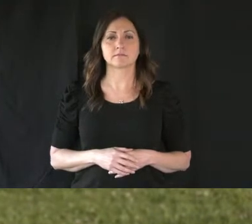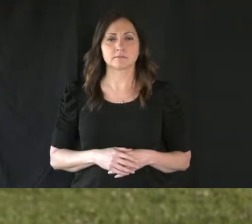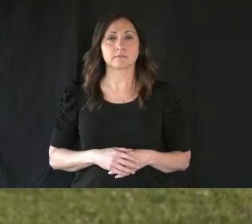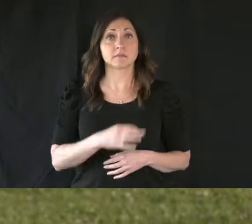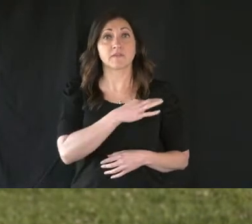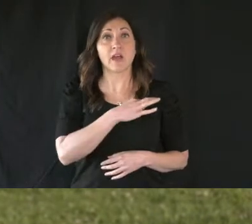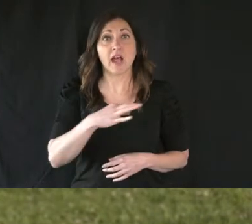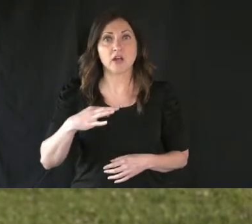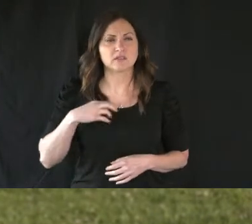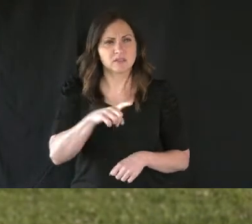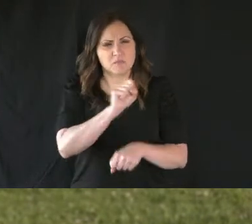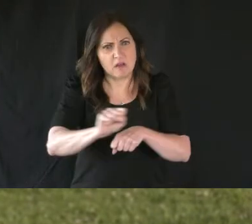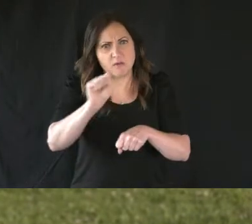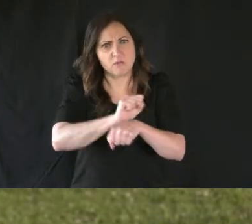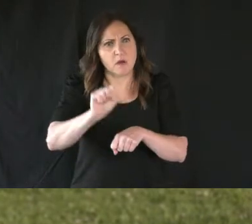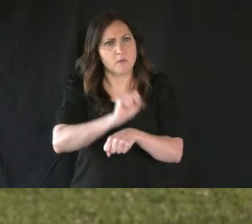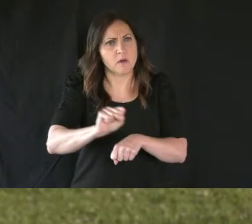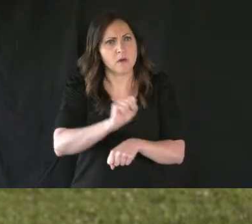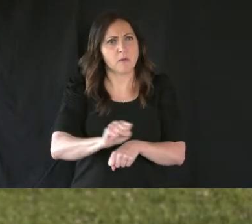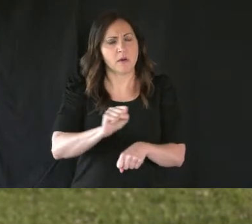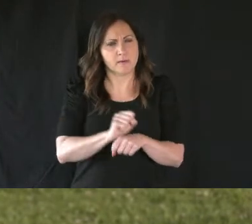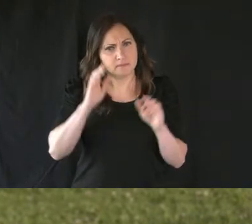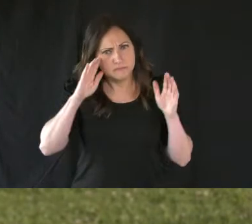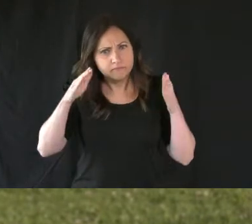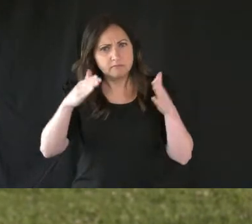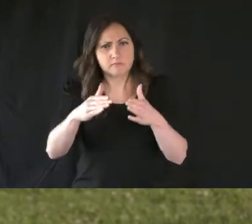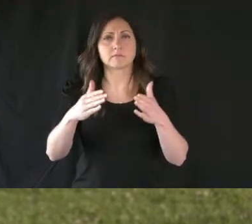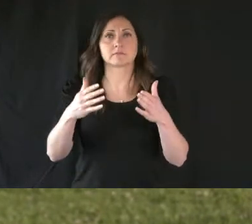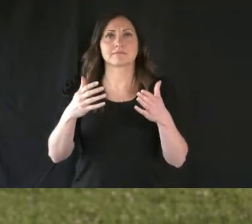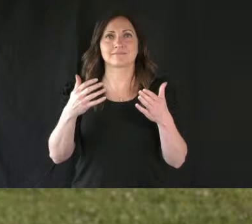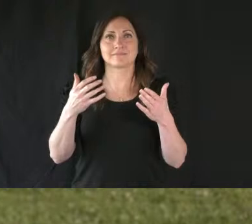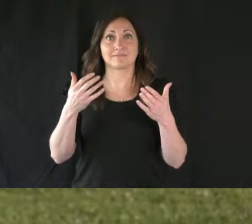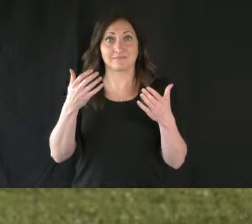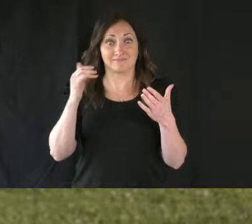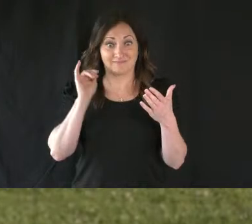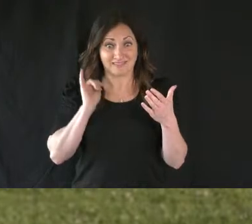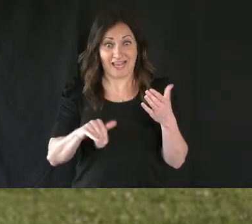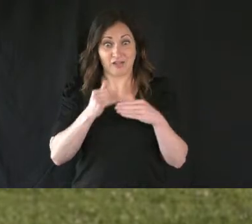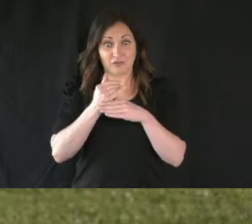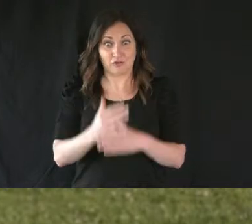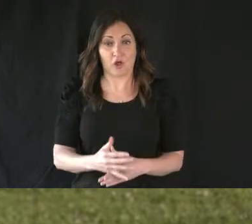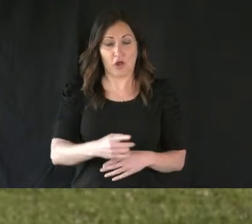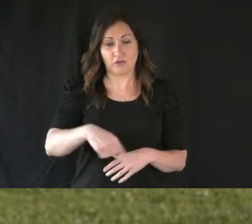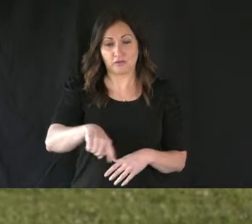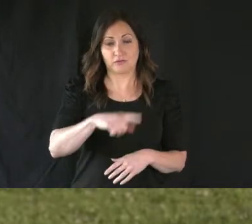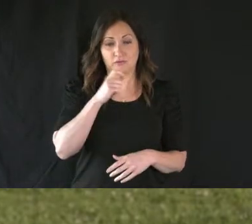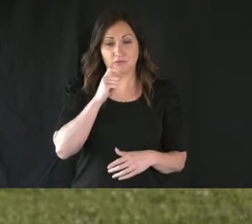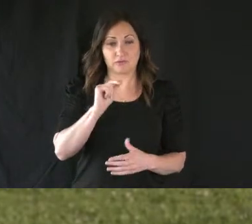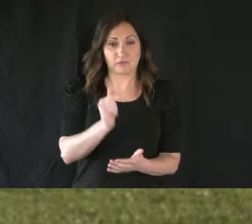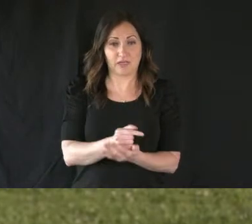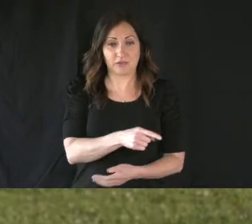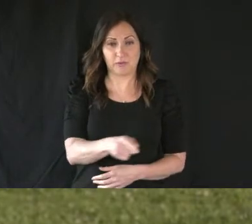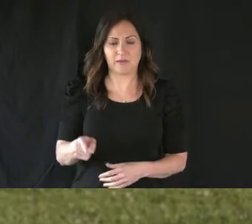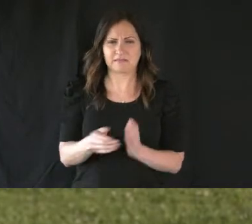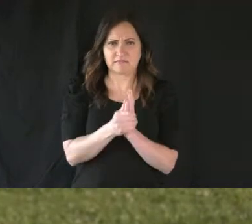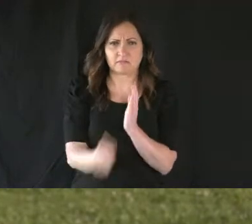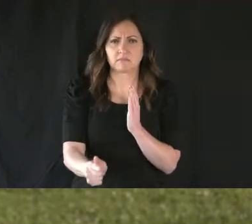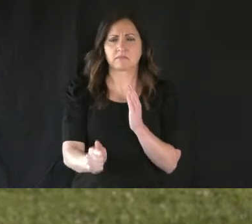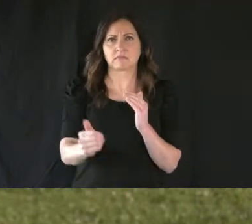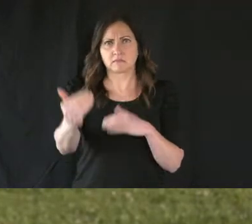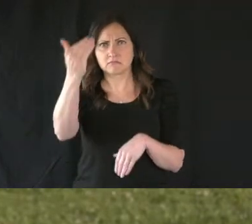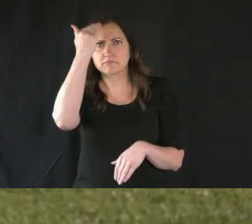our faculty, our graduates are knowledgeable, highly skilled,